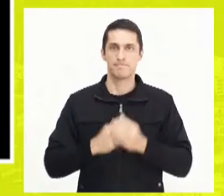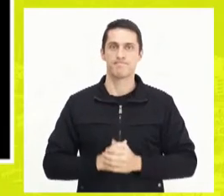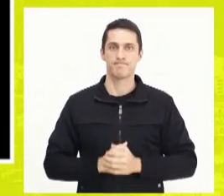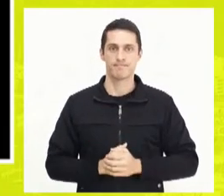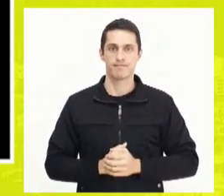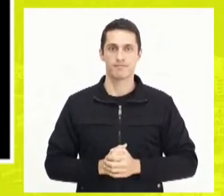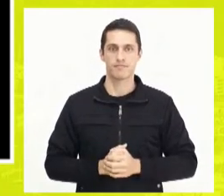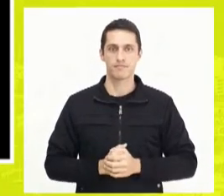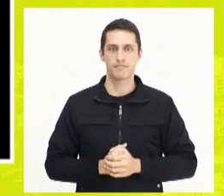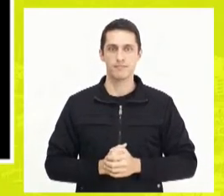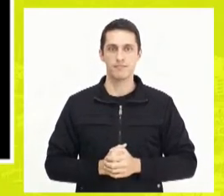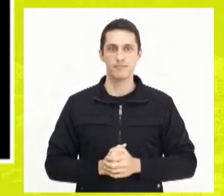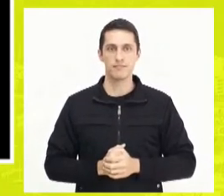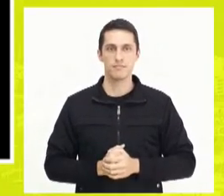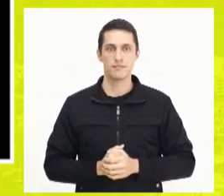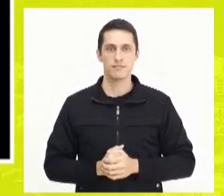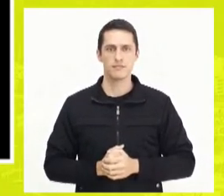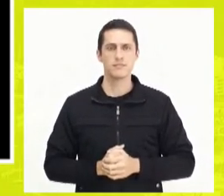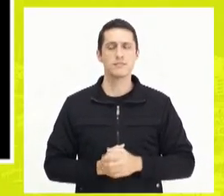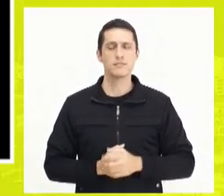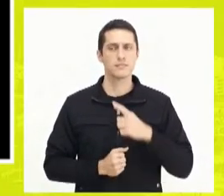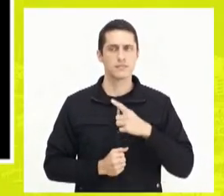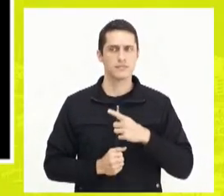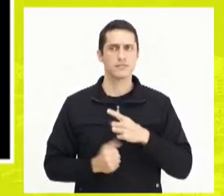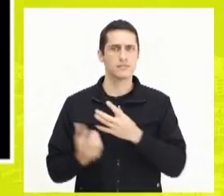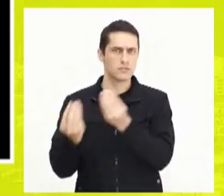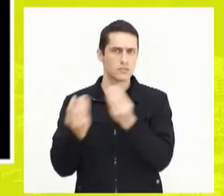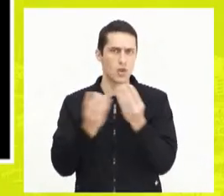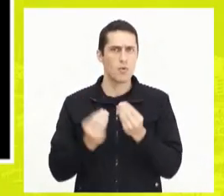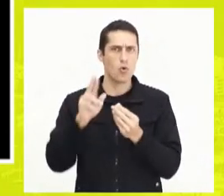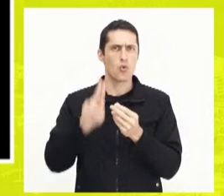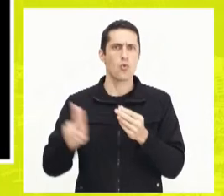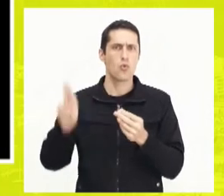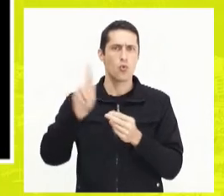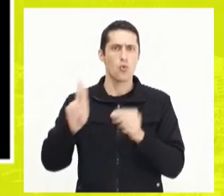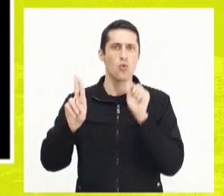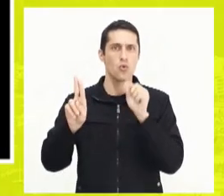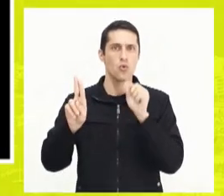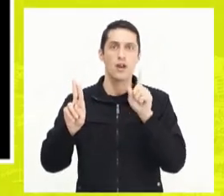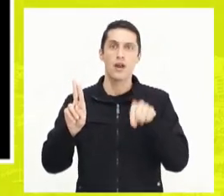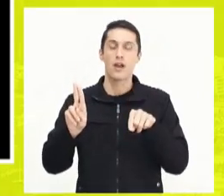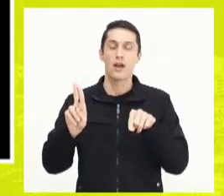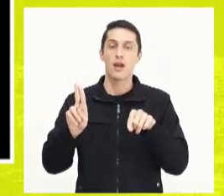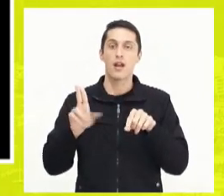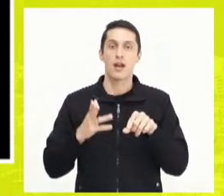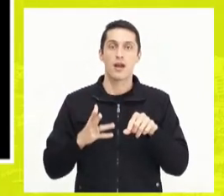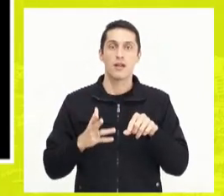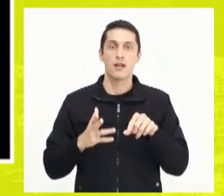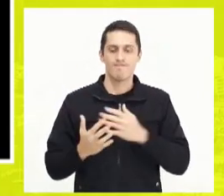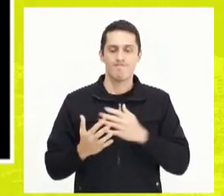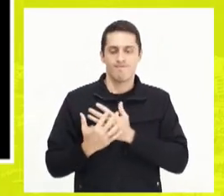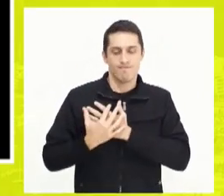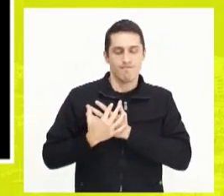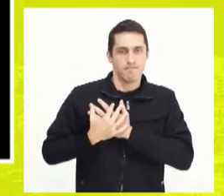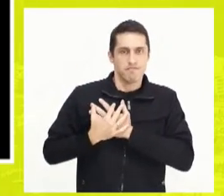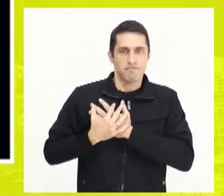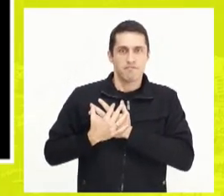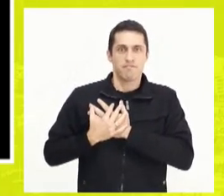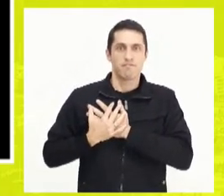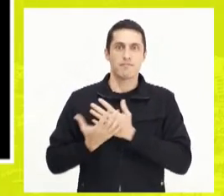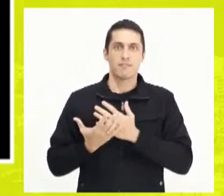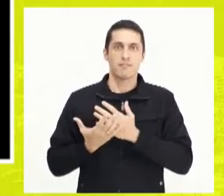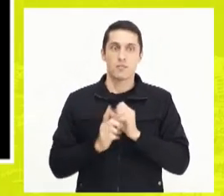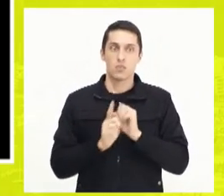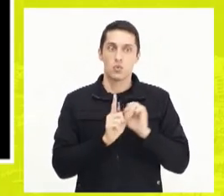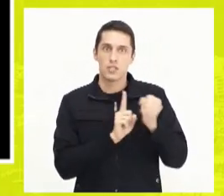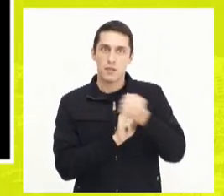is explored one uh side that is very explored is